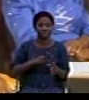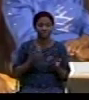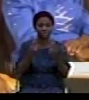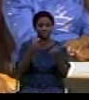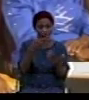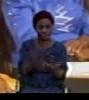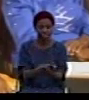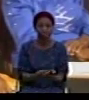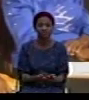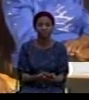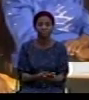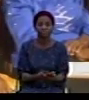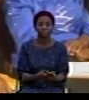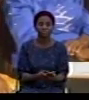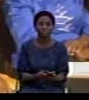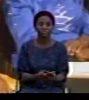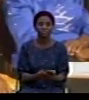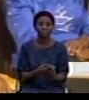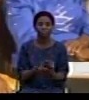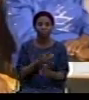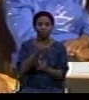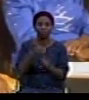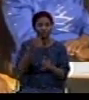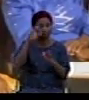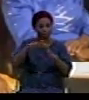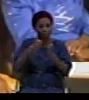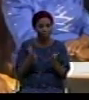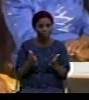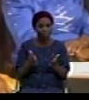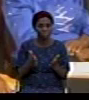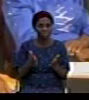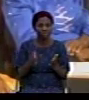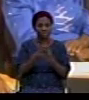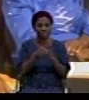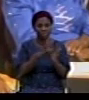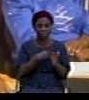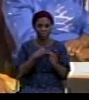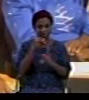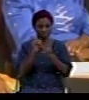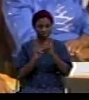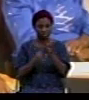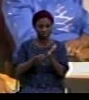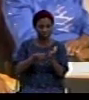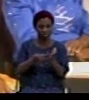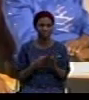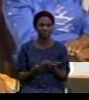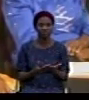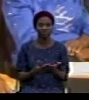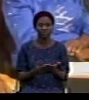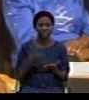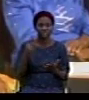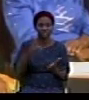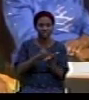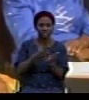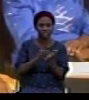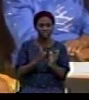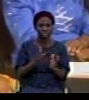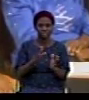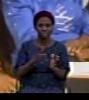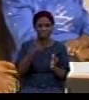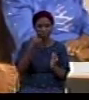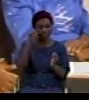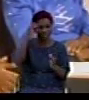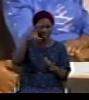up and then they were checking him, the doctor said he could not find any blocked artery in